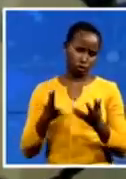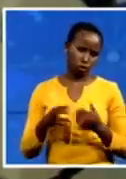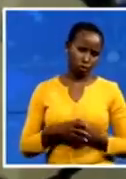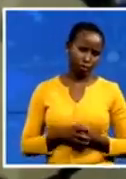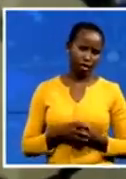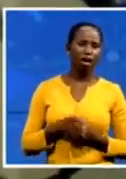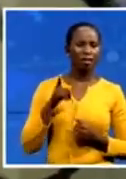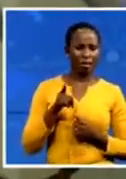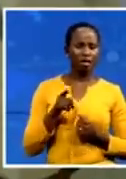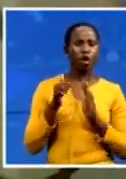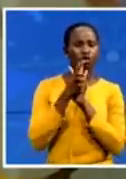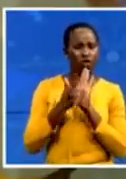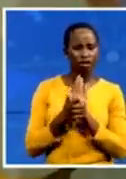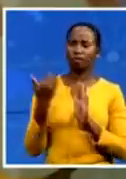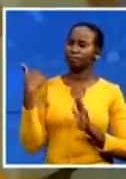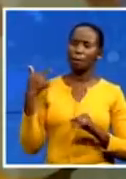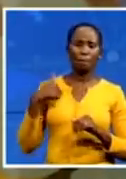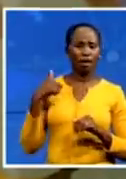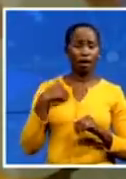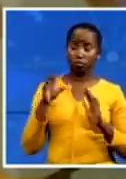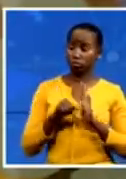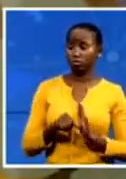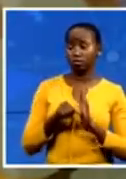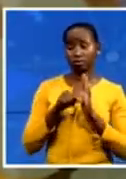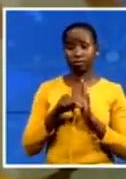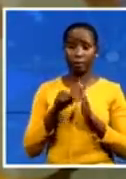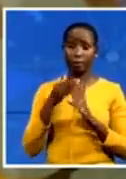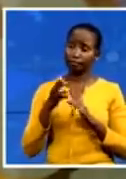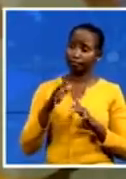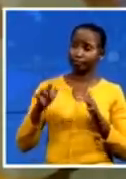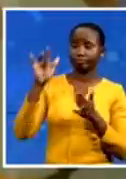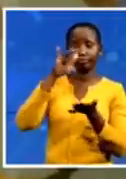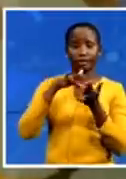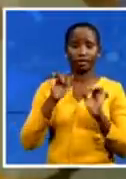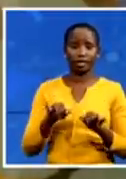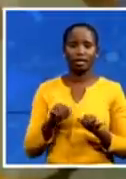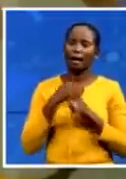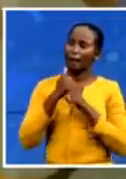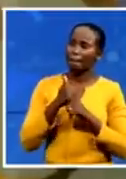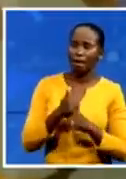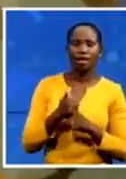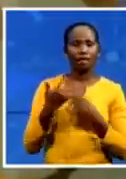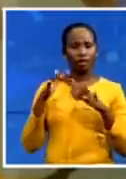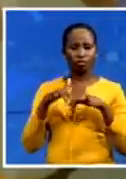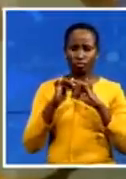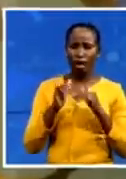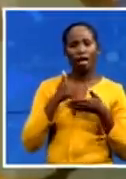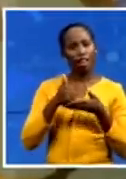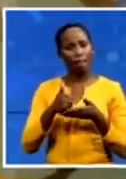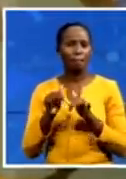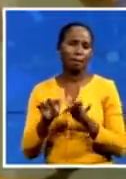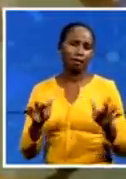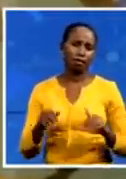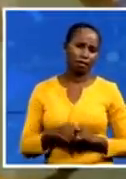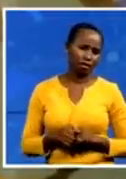key portfolios where I've been able to raise a lot of campaigns and help people. But even simple things like helping someone get an ID or